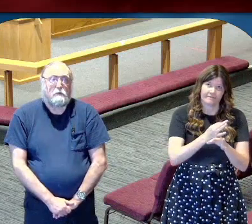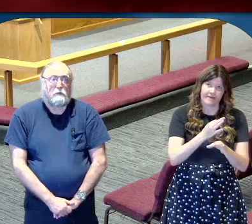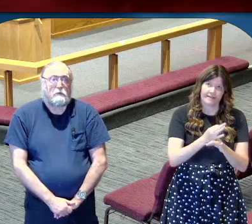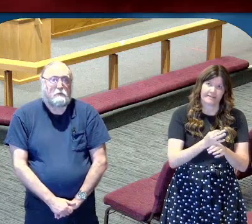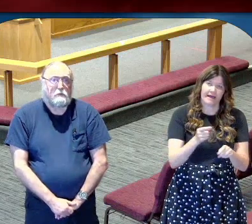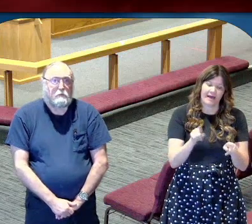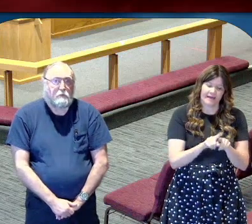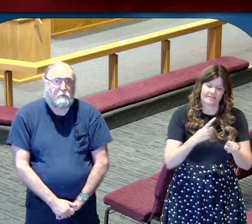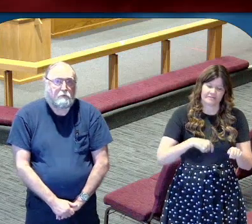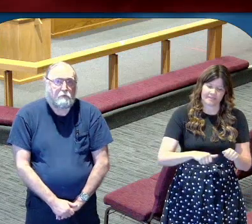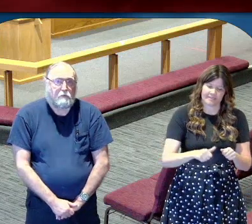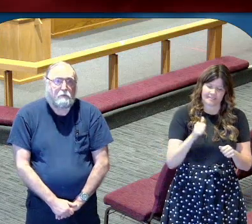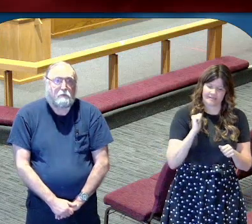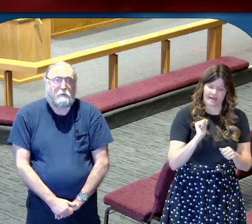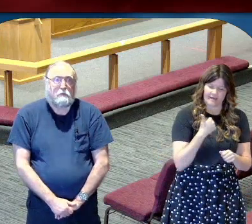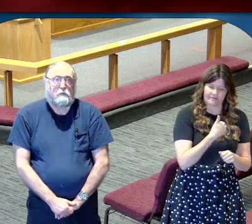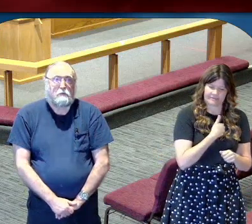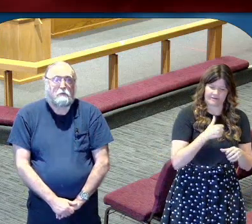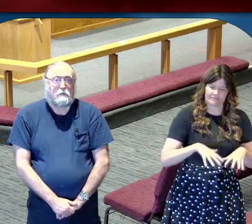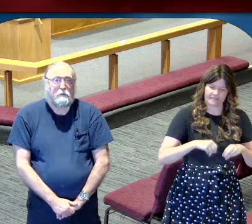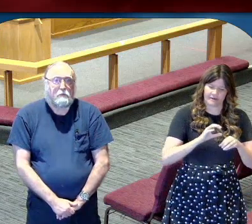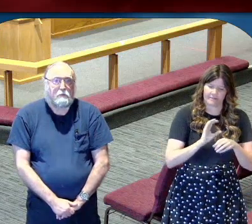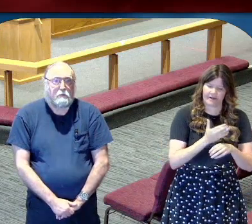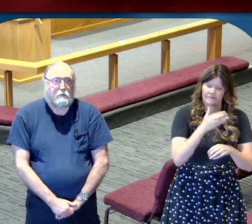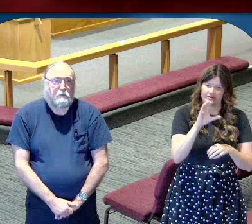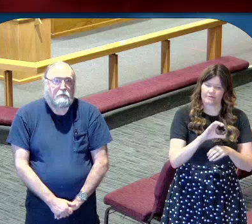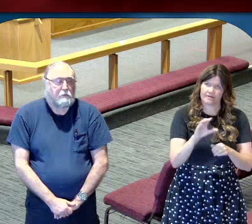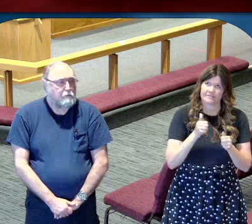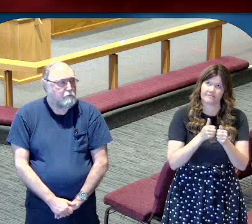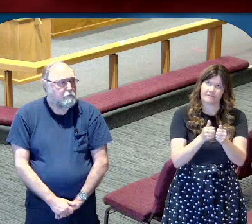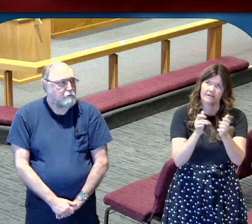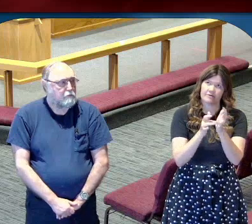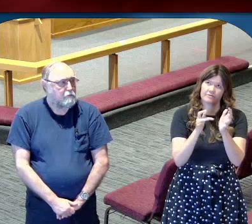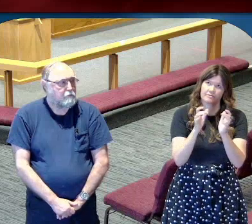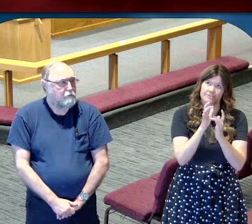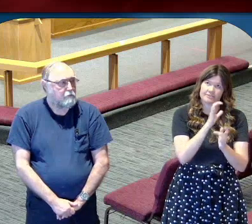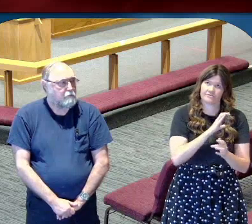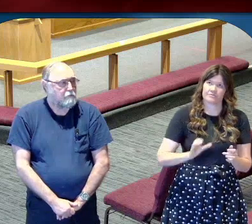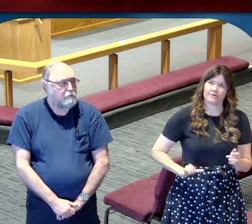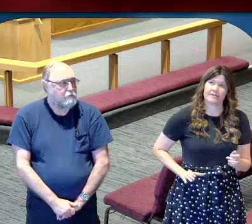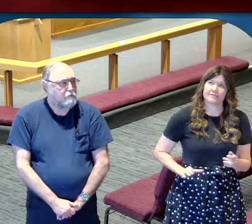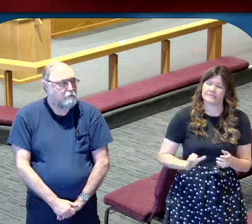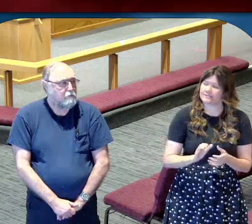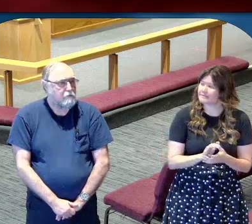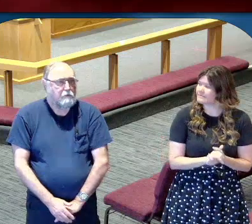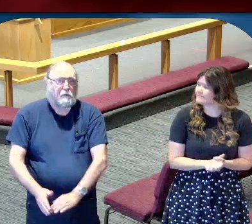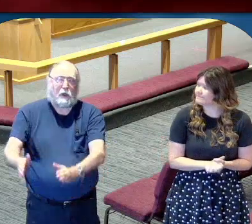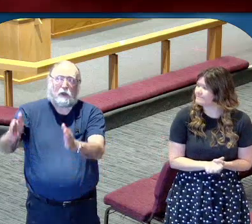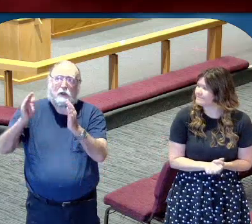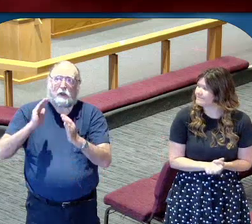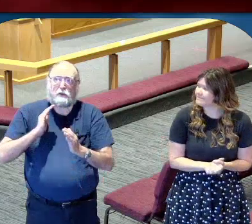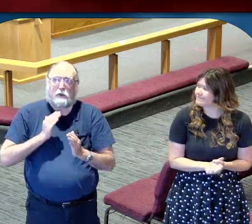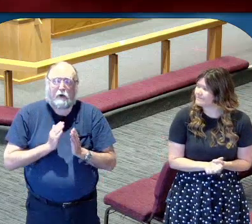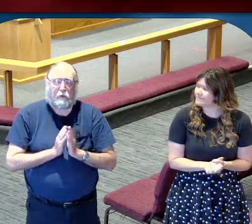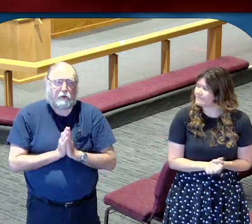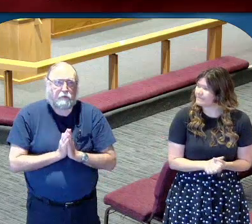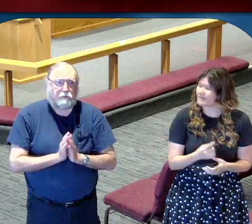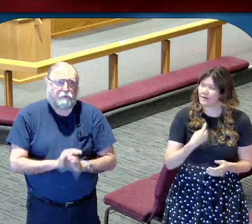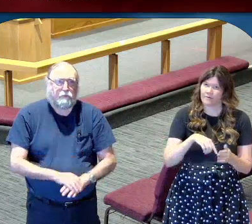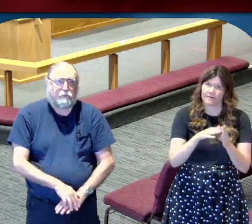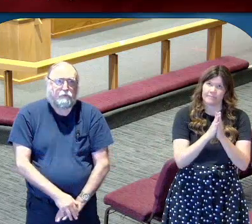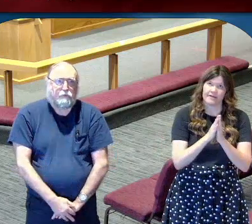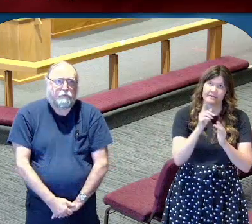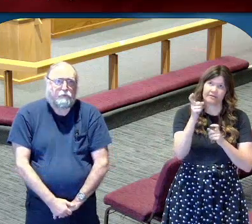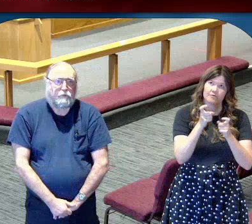deny ourselves, take up our cross, and follow Christ. Lord, in your mercy. We pray that you rule and govern